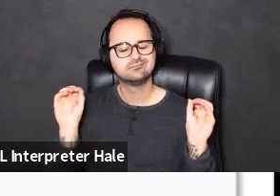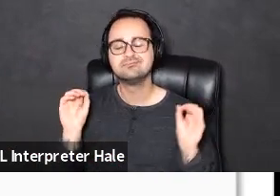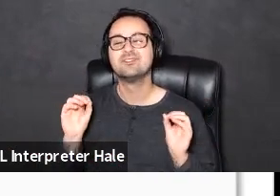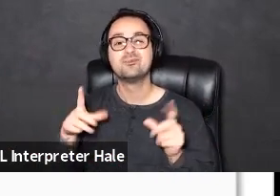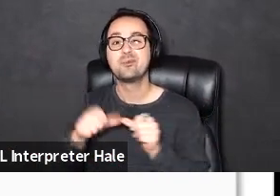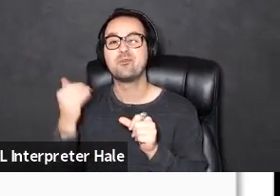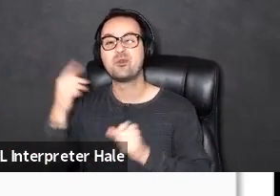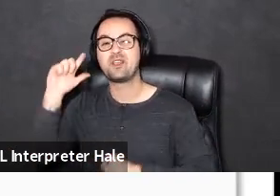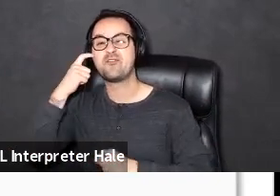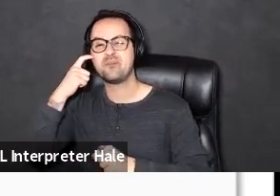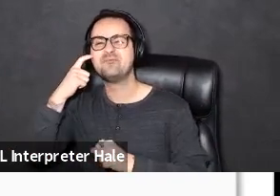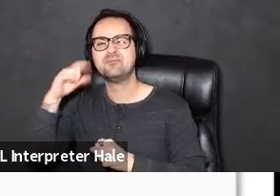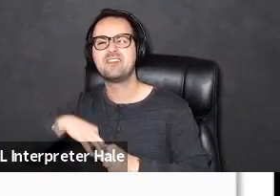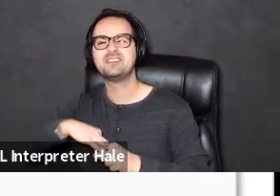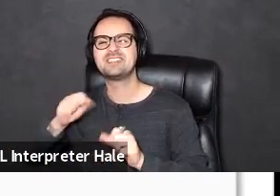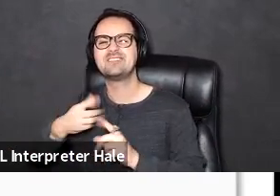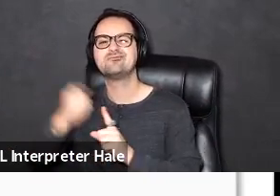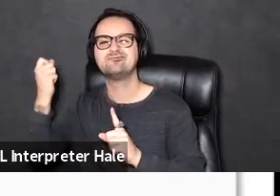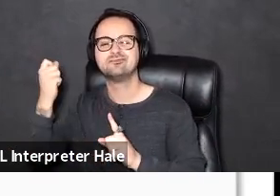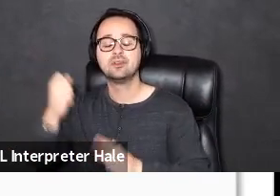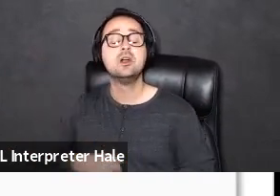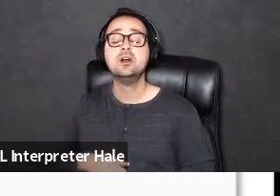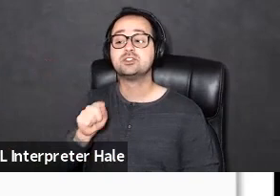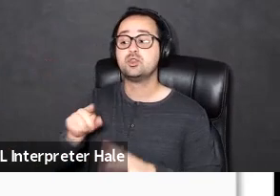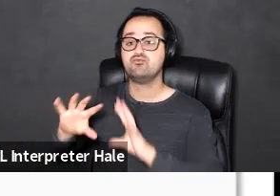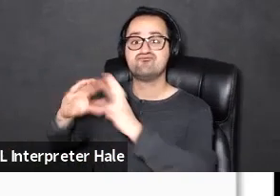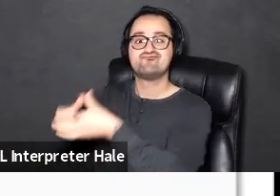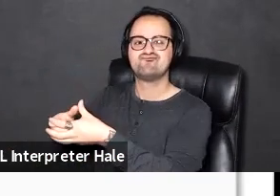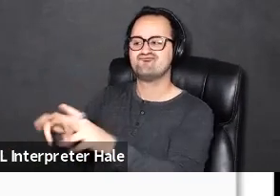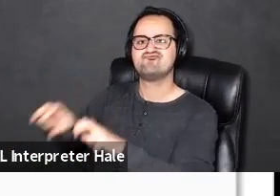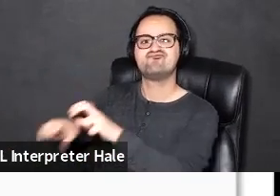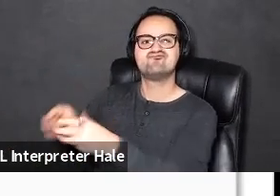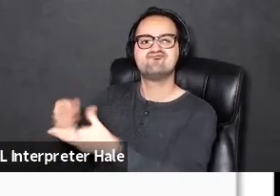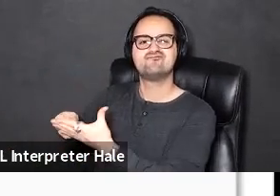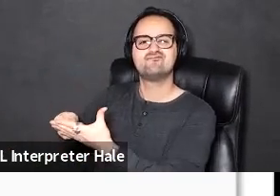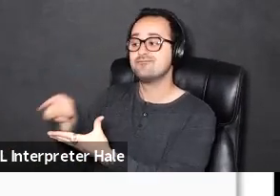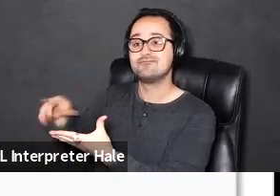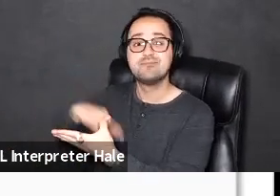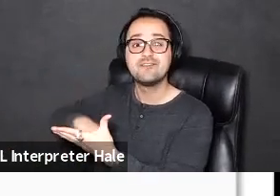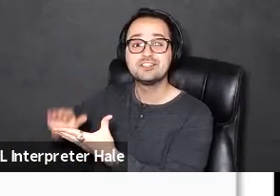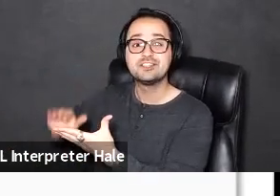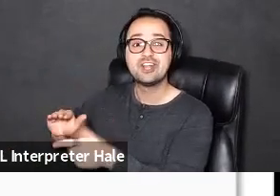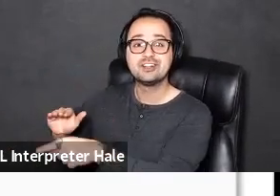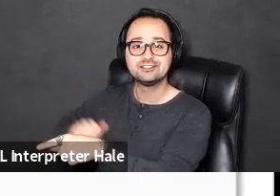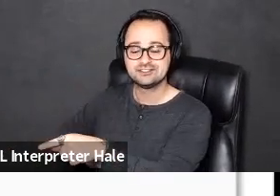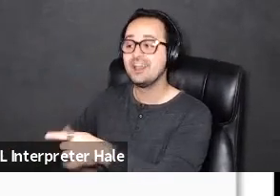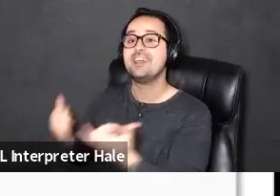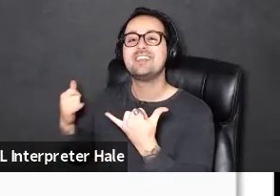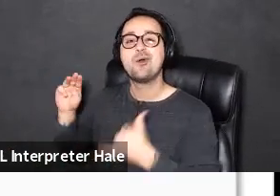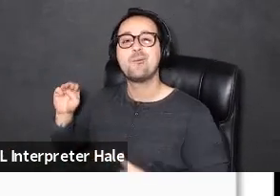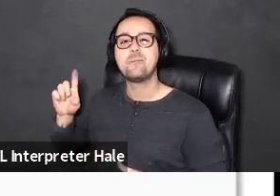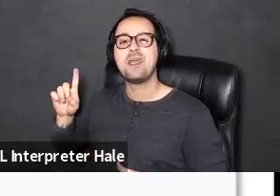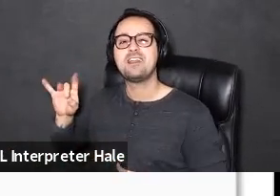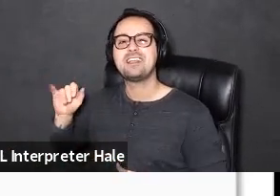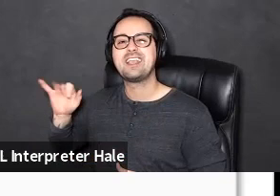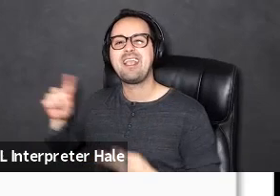government benefits. So the idea there is you're able to park money aside, benefit the child, and now Medicaid,